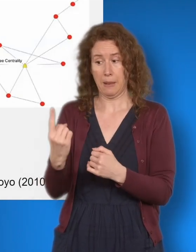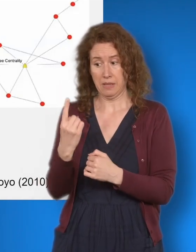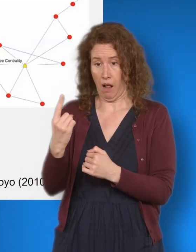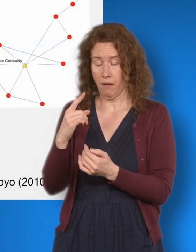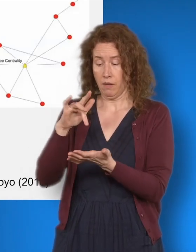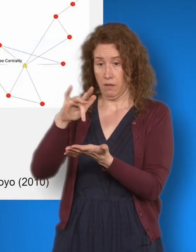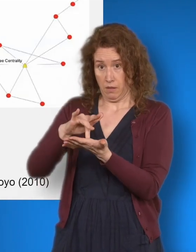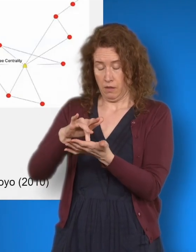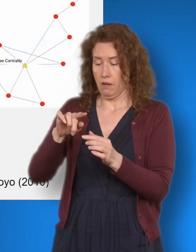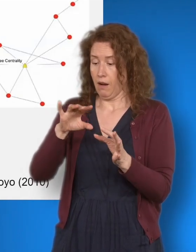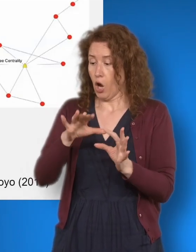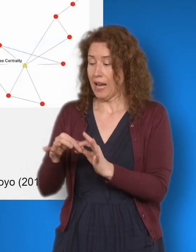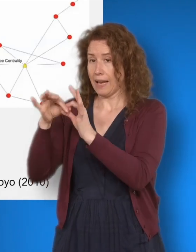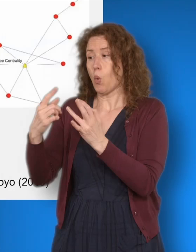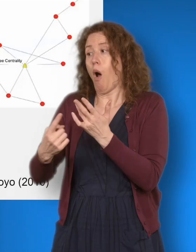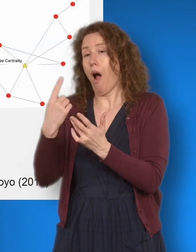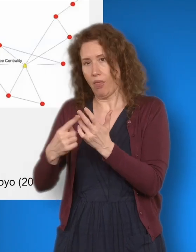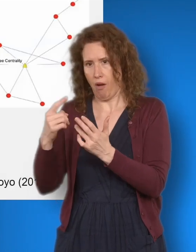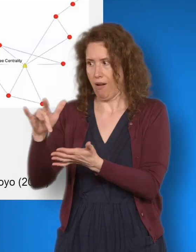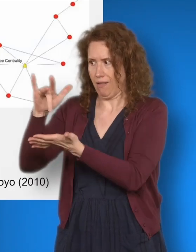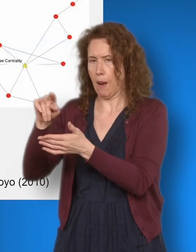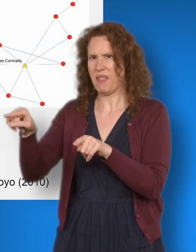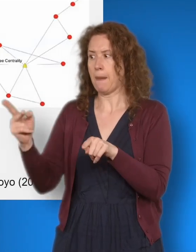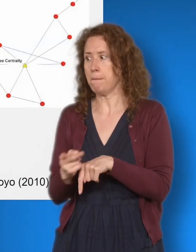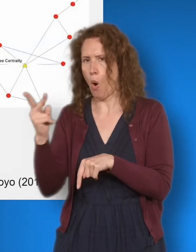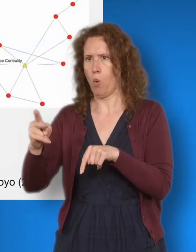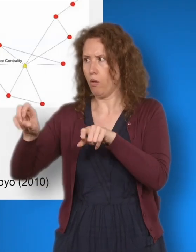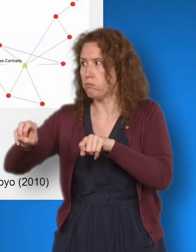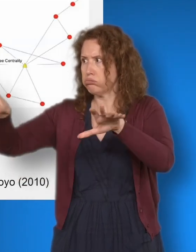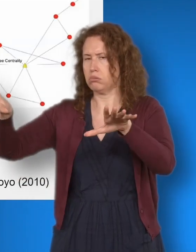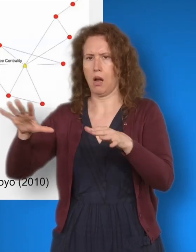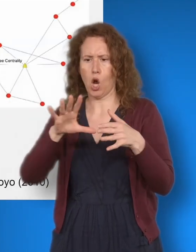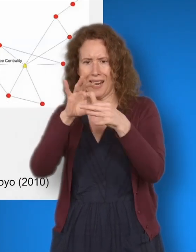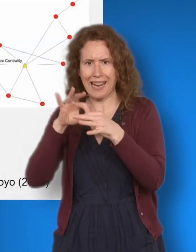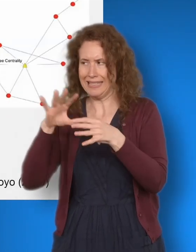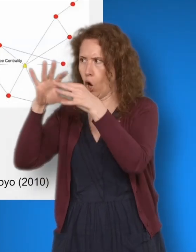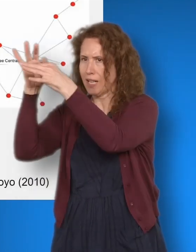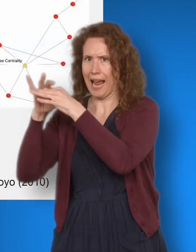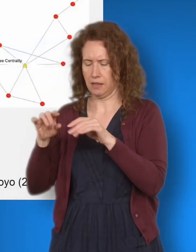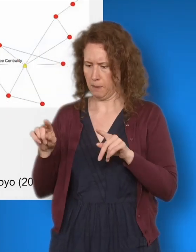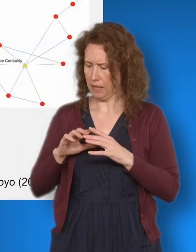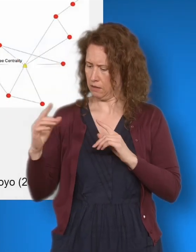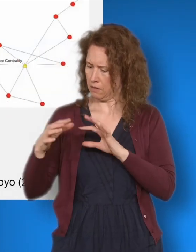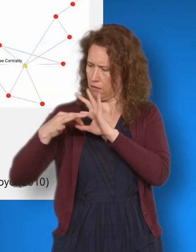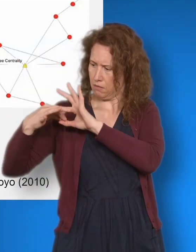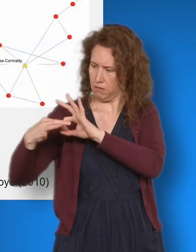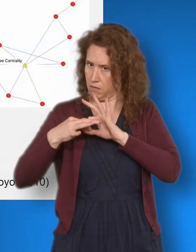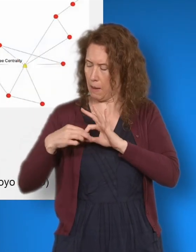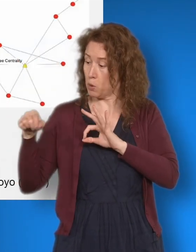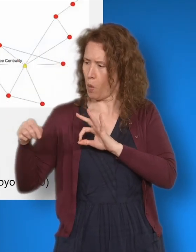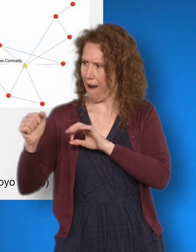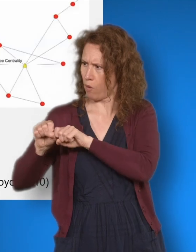eigenvector centrality are connected to other well-connected networks, actors in the network. In